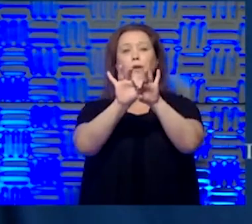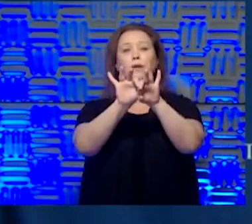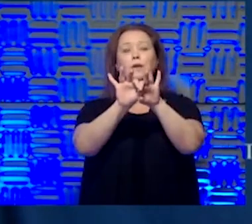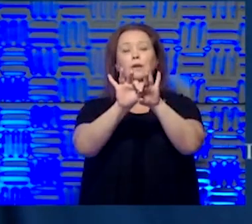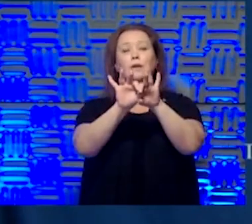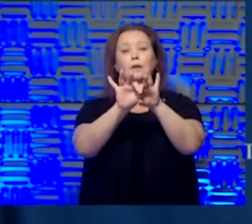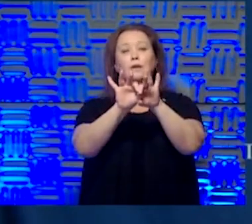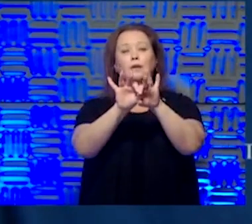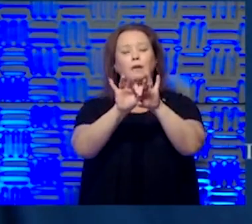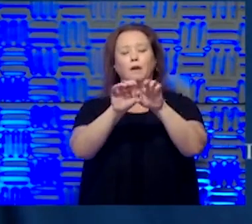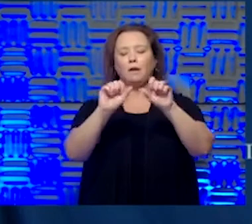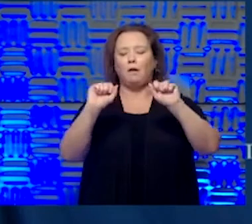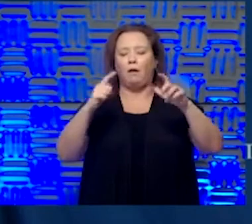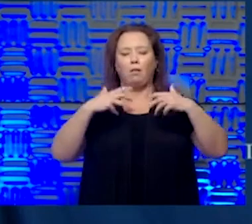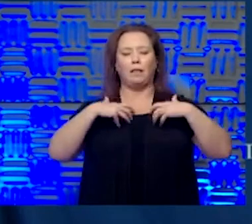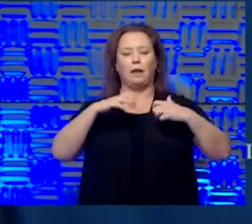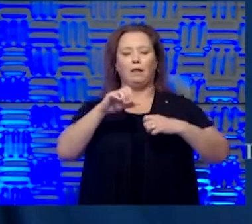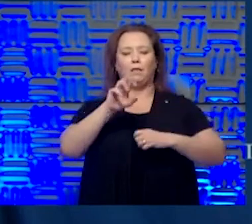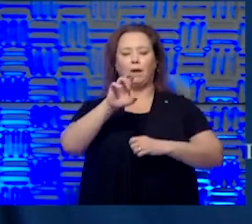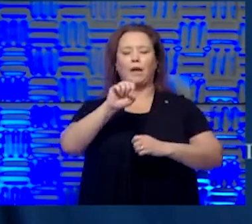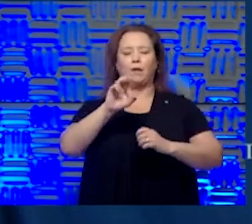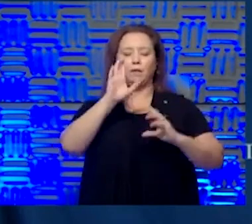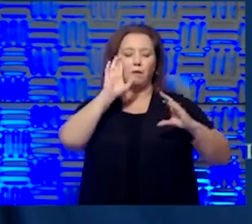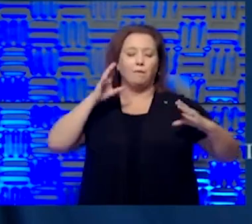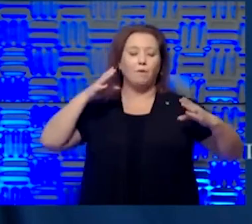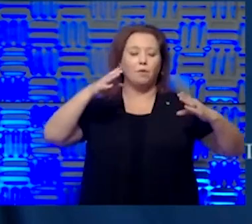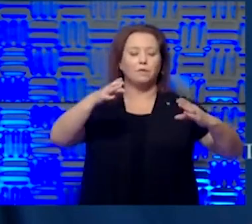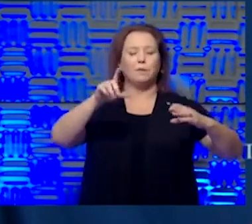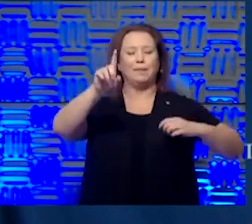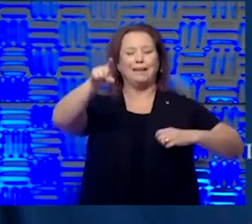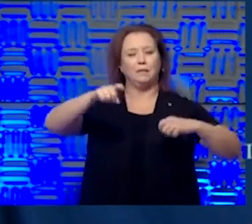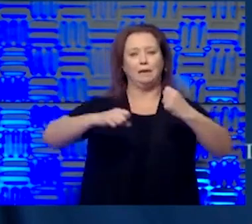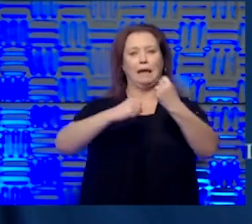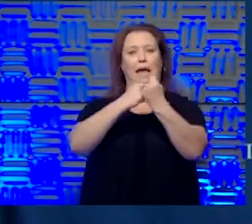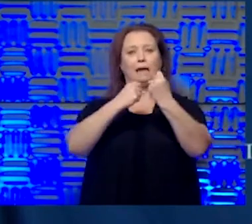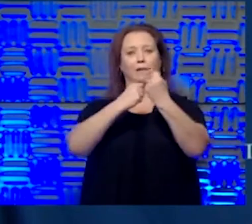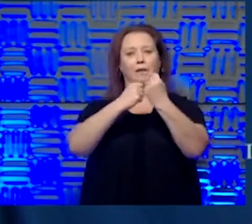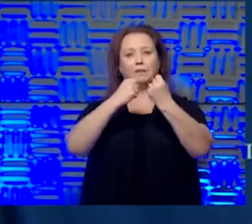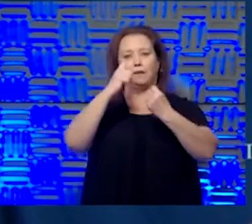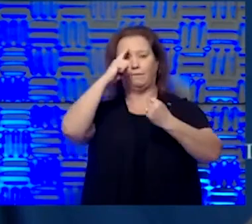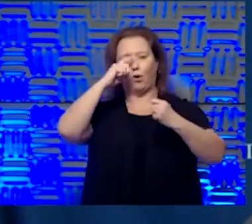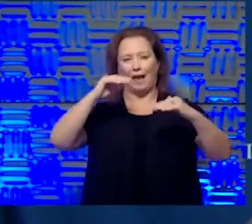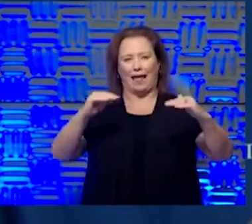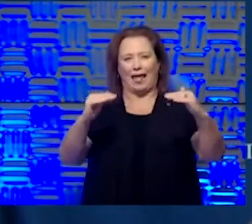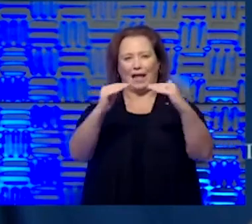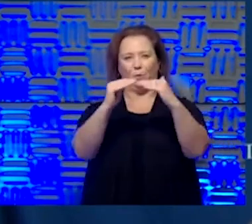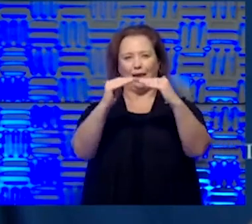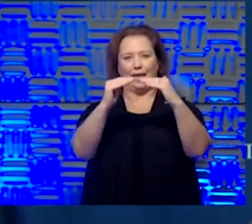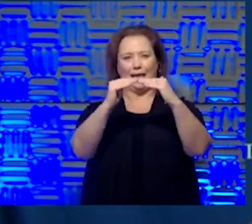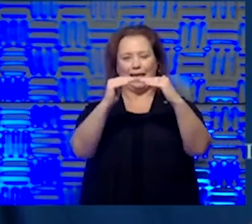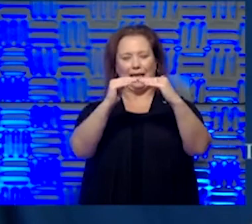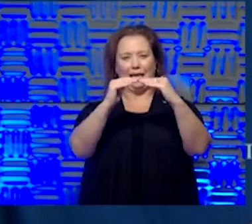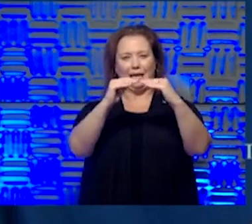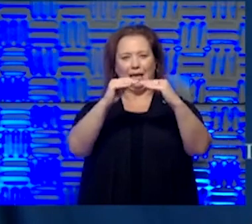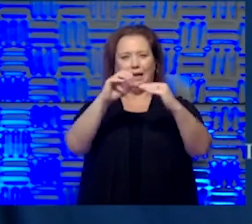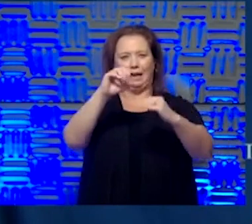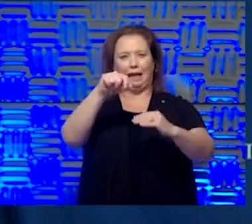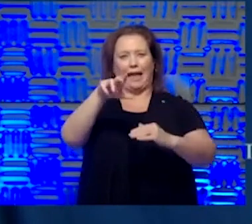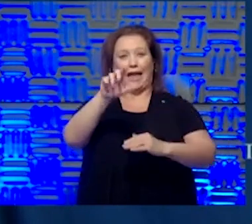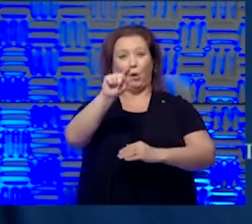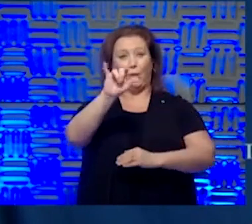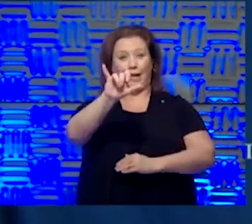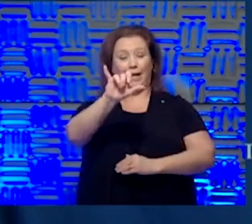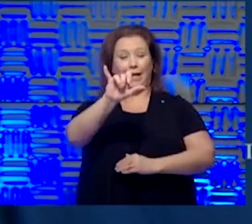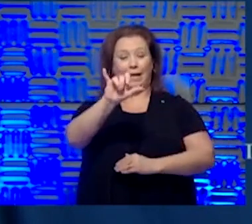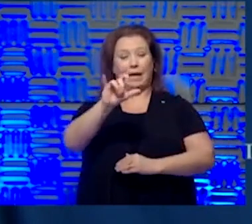think we take it seriously. But I think we can all be advocates for equity, and as a society, if